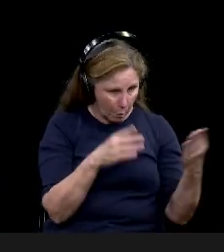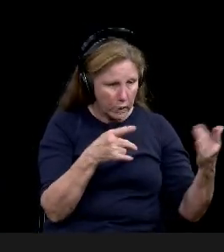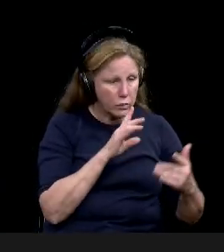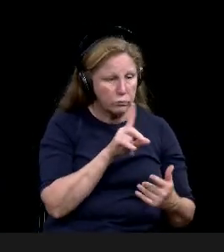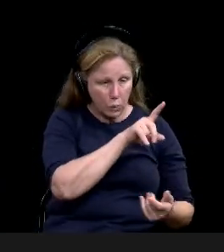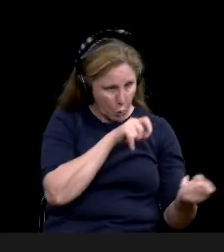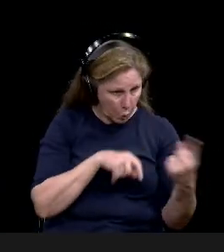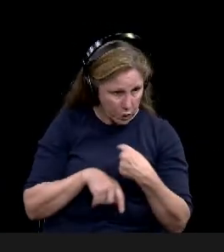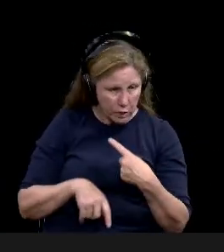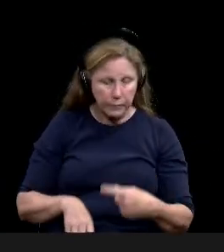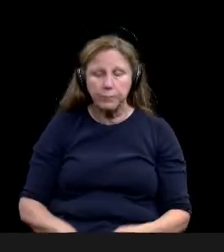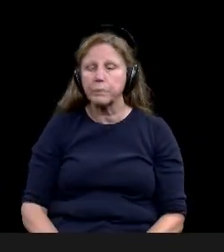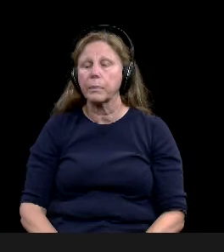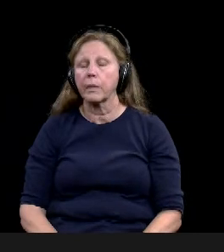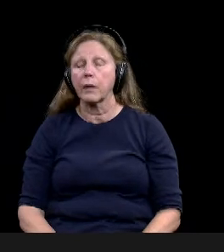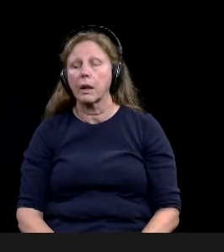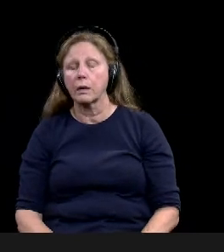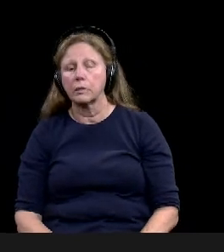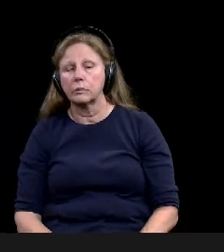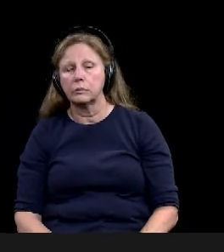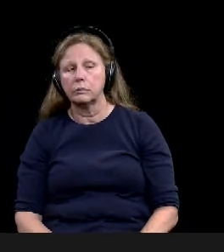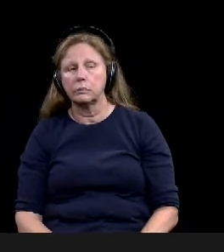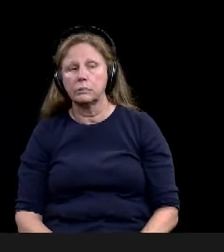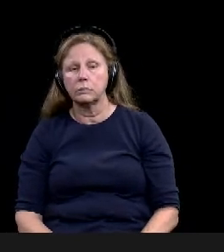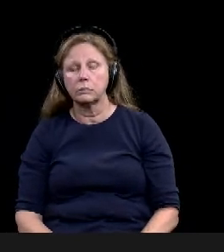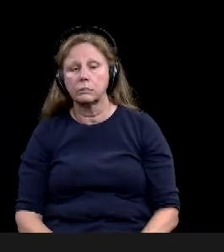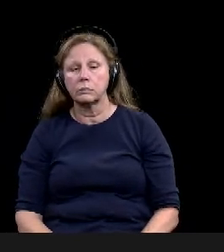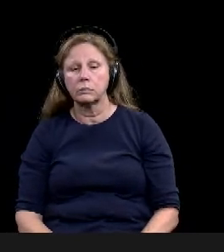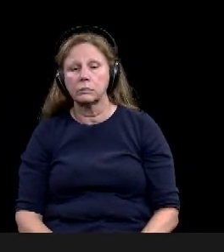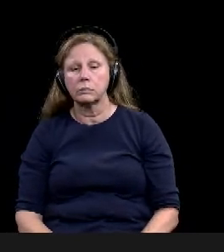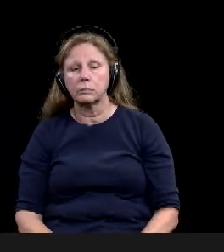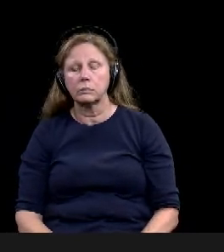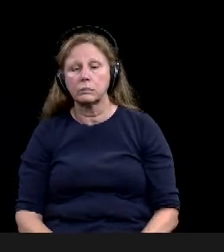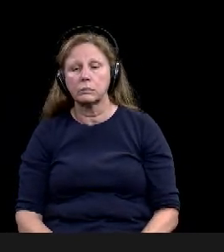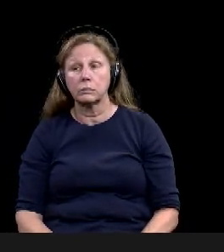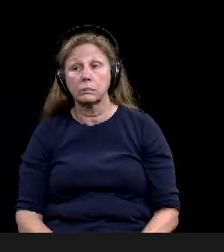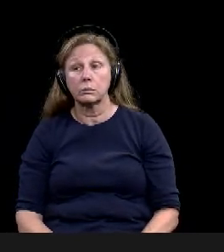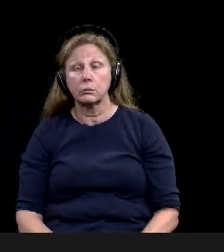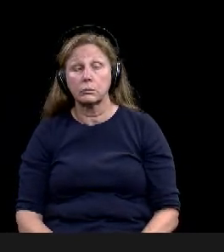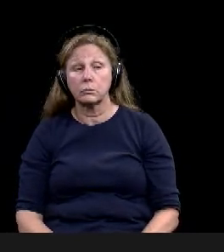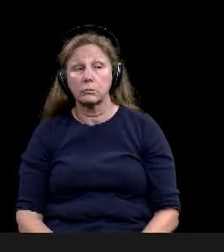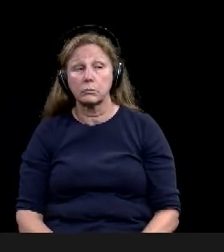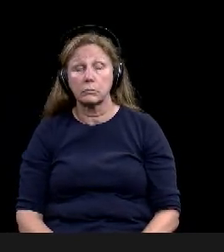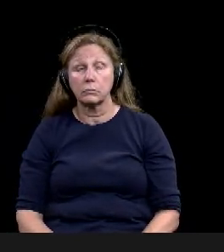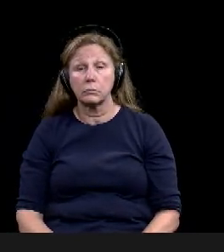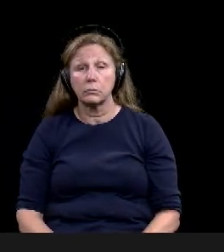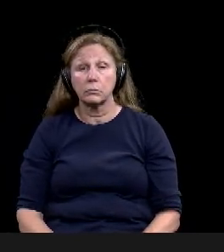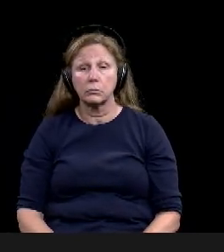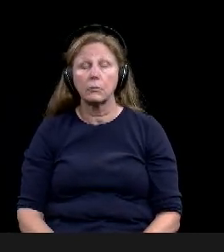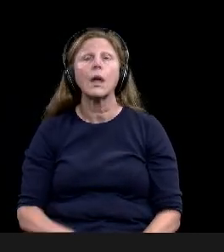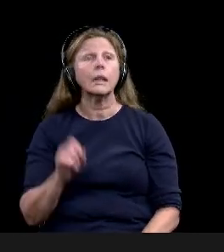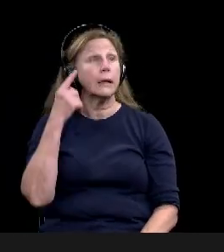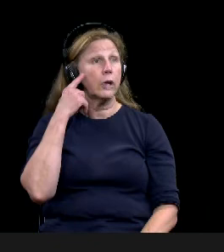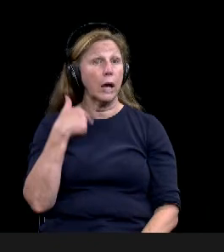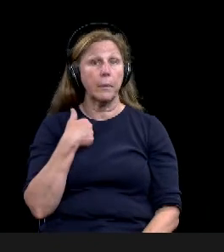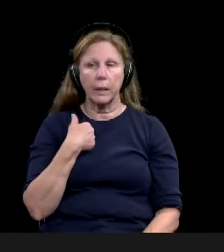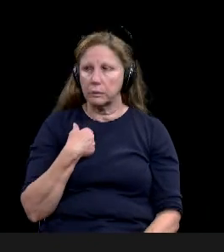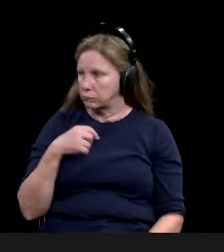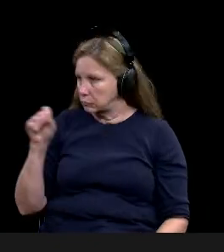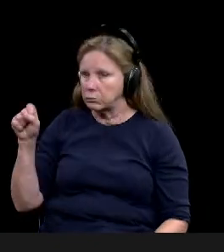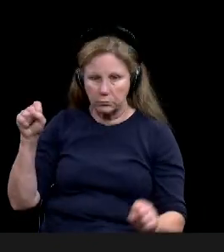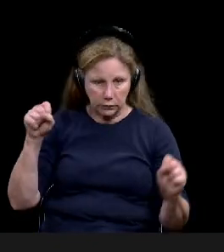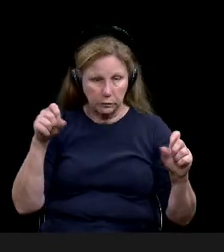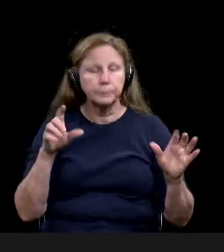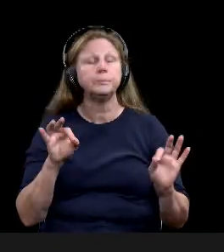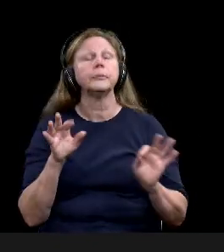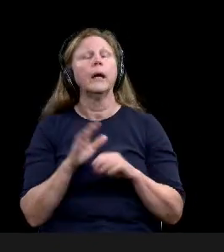All right, can you hear me? Yes. Yeah. All right, my next question is, what